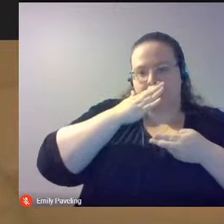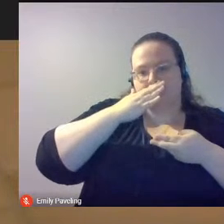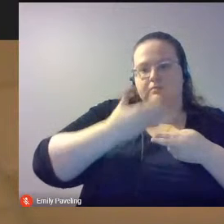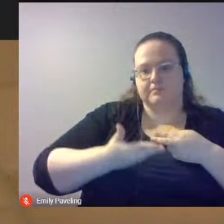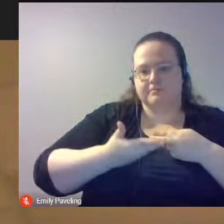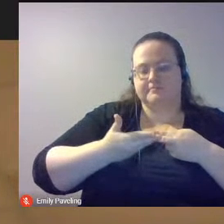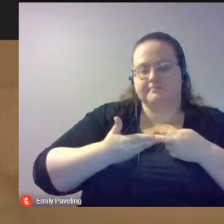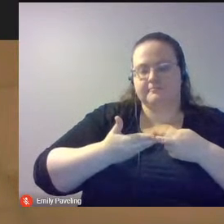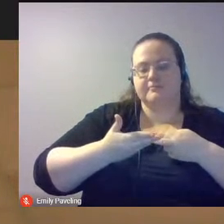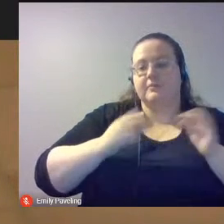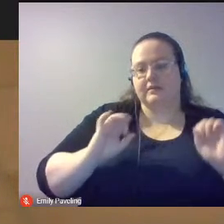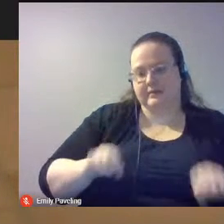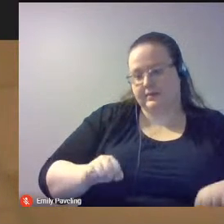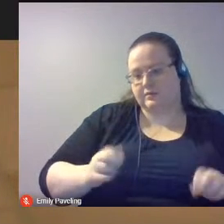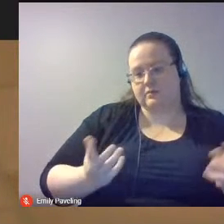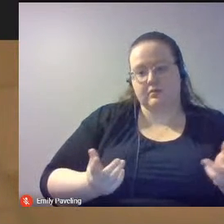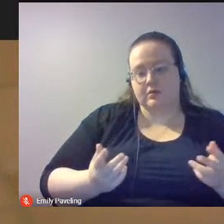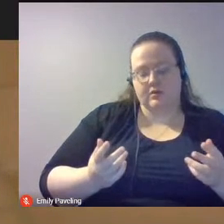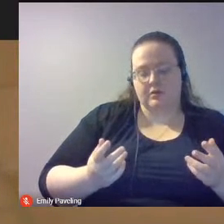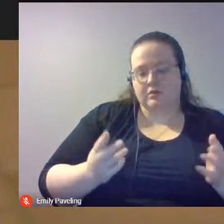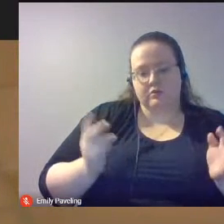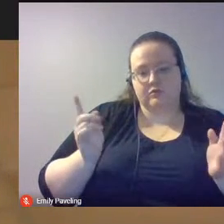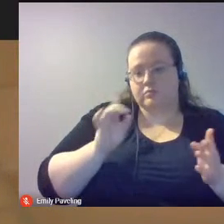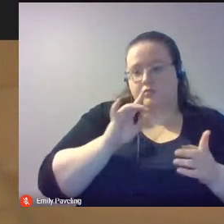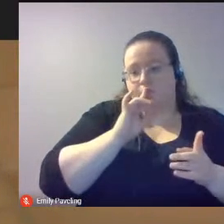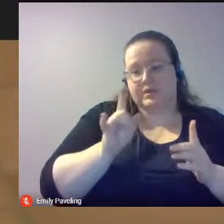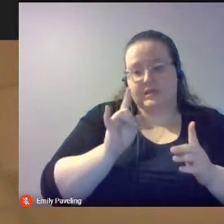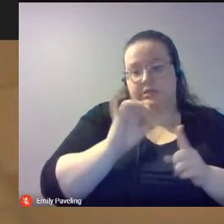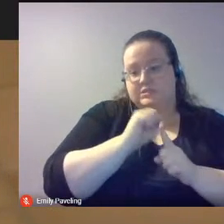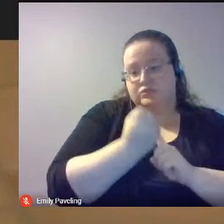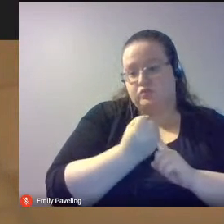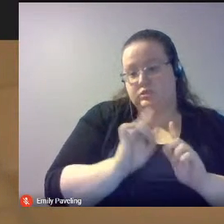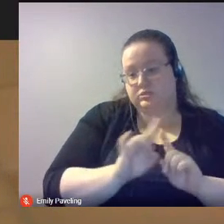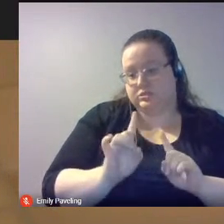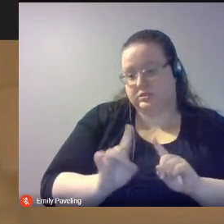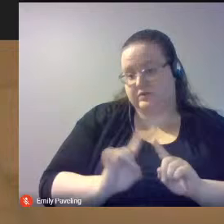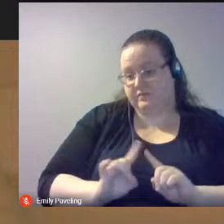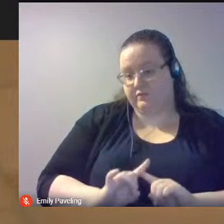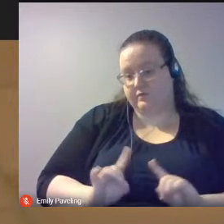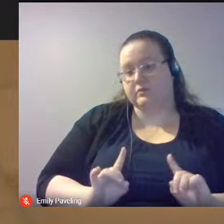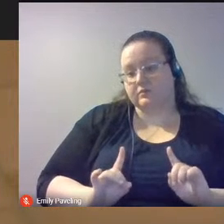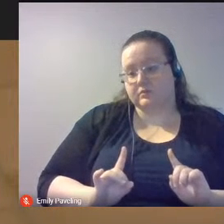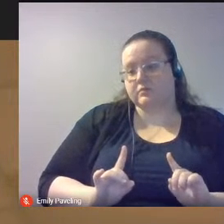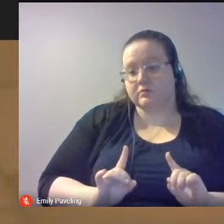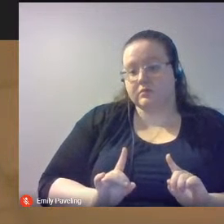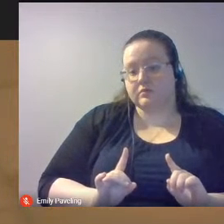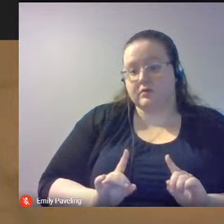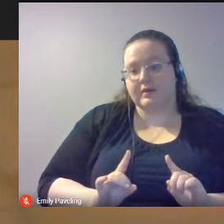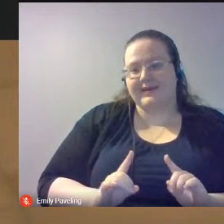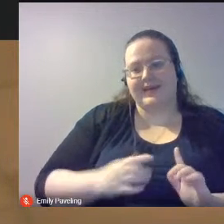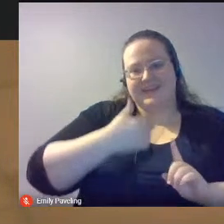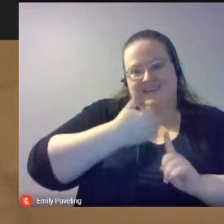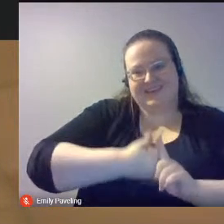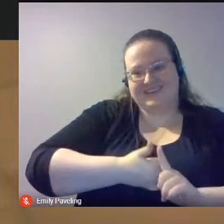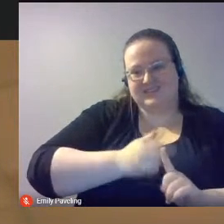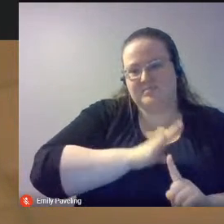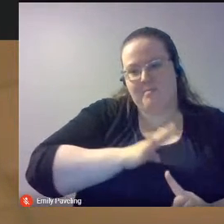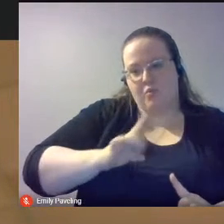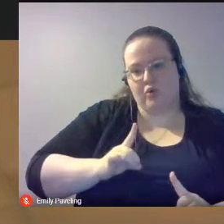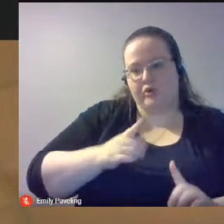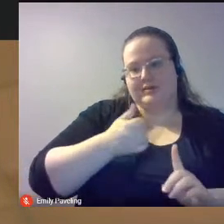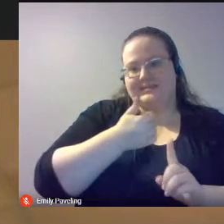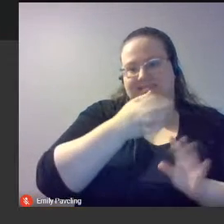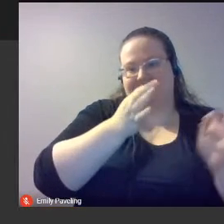mask break. So it could be a variety of things, and it will be up to the school board and each of the schools to figure that